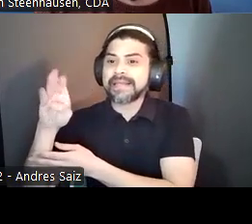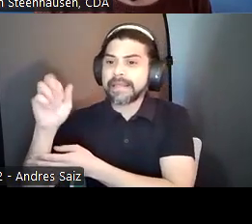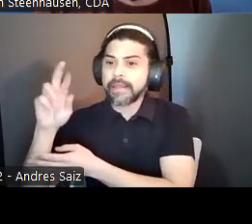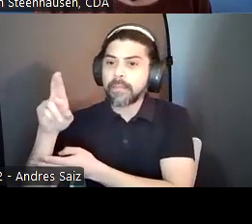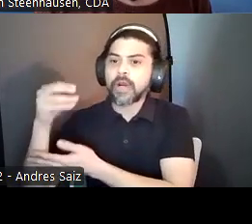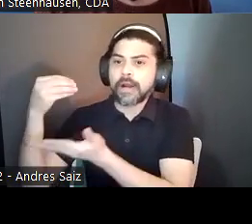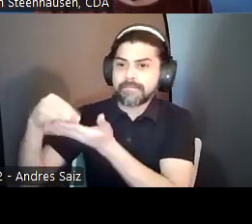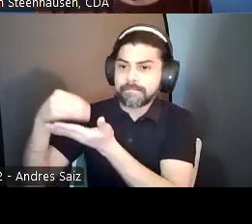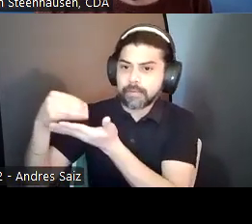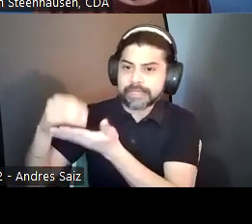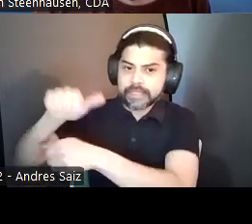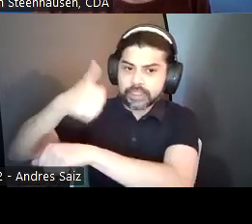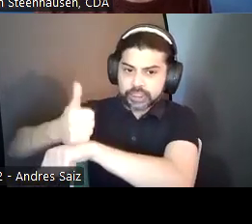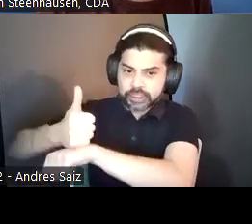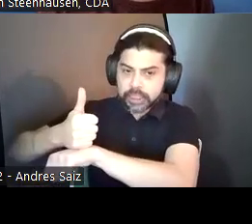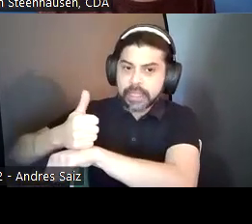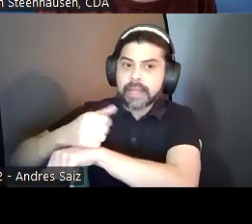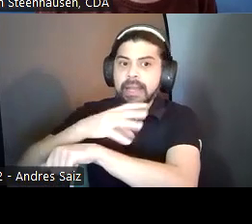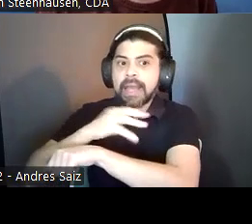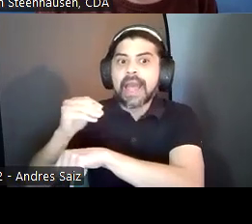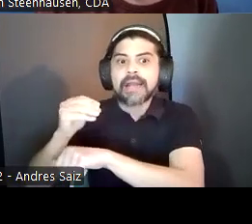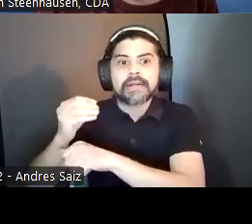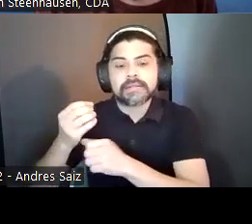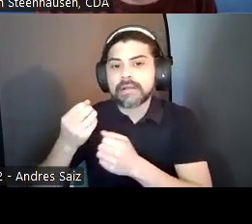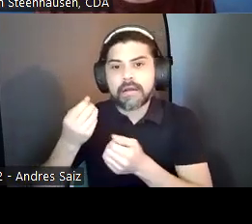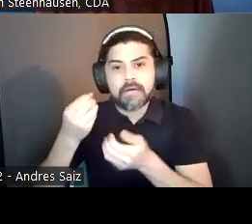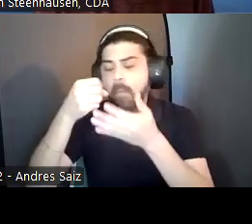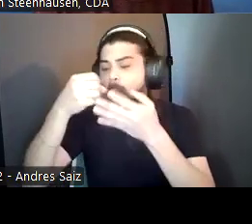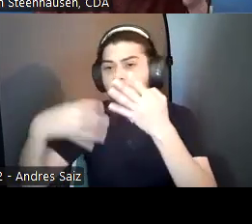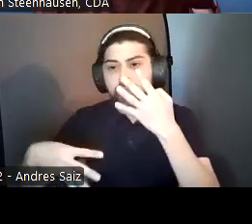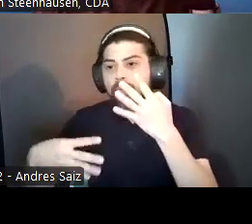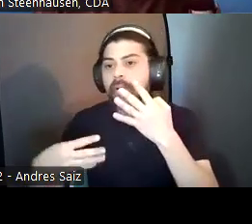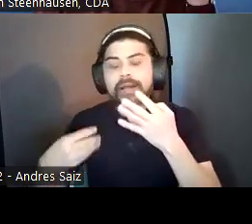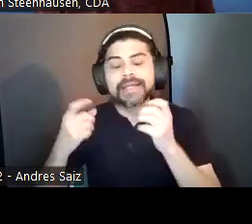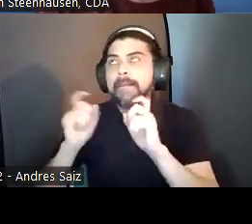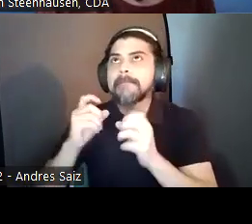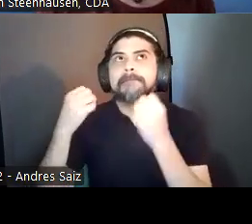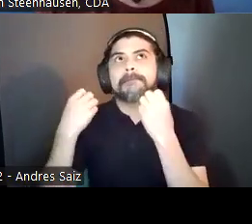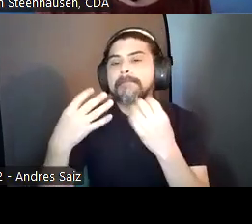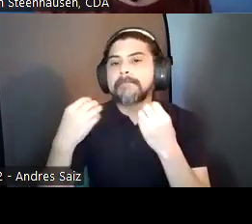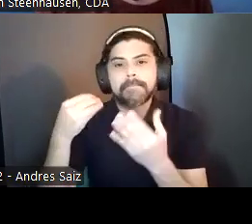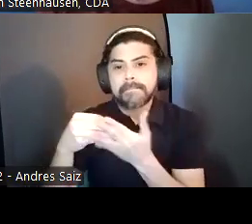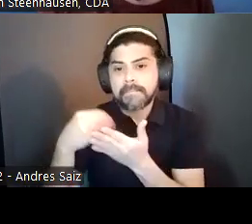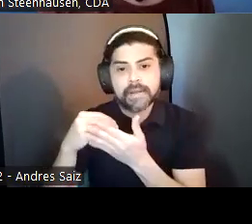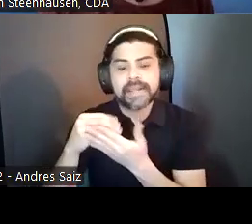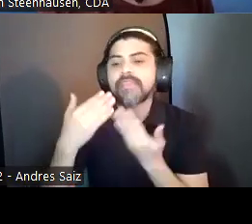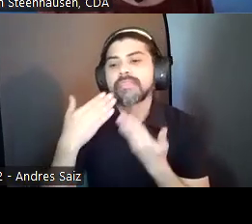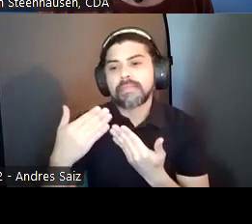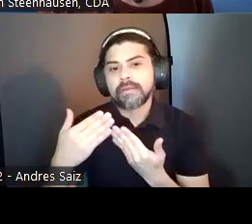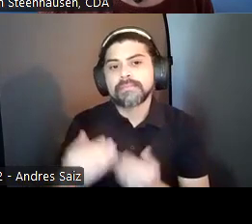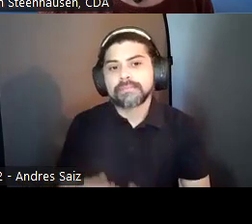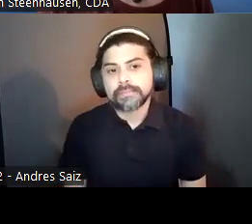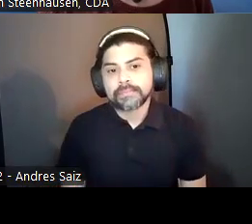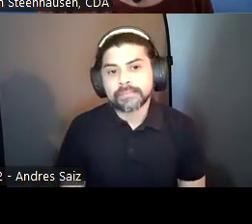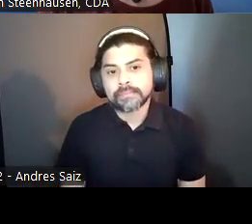WITH Foundation, who has supported us on some services for people with developmental disabilities. And finally,